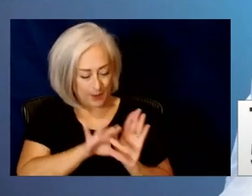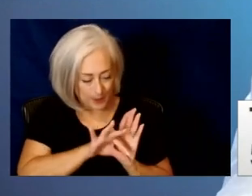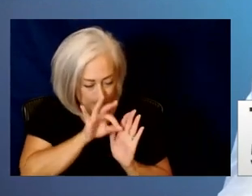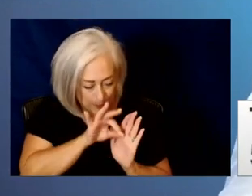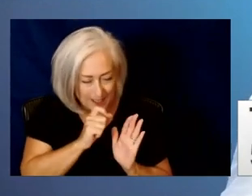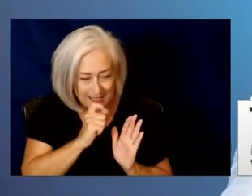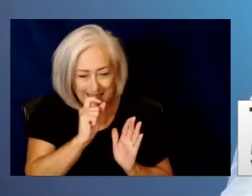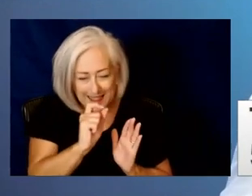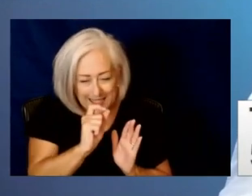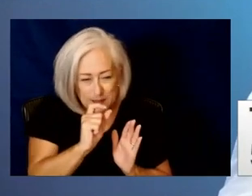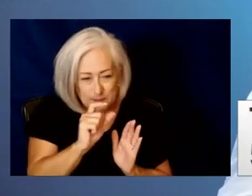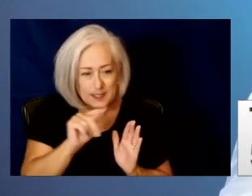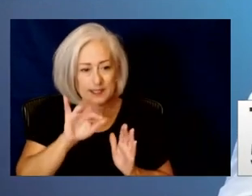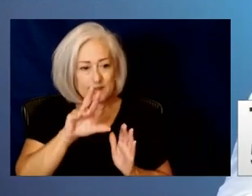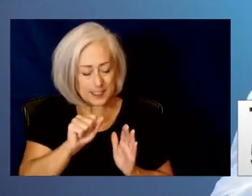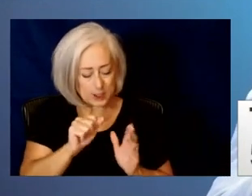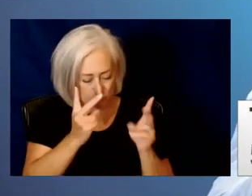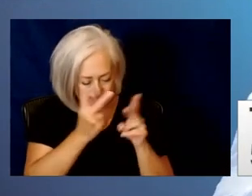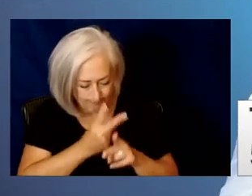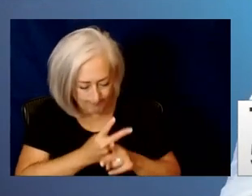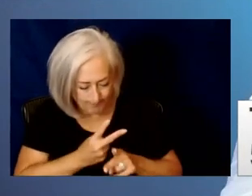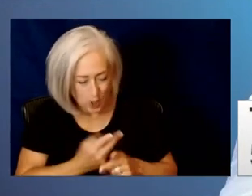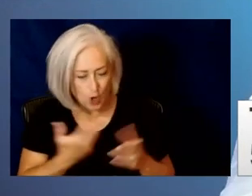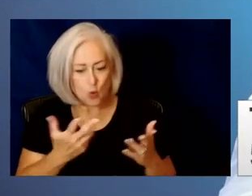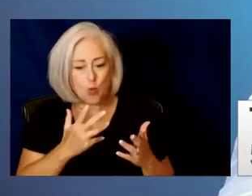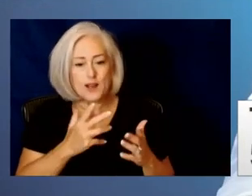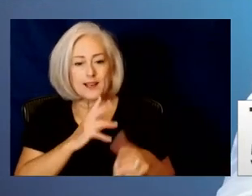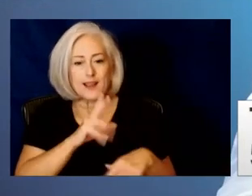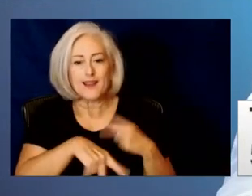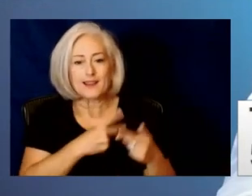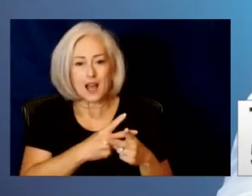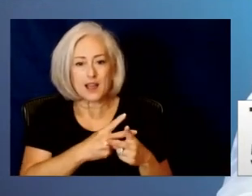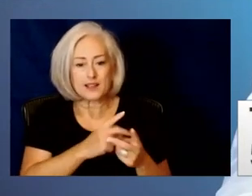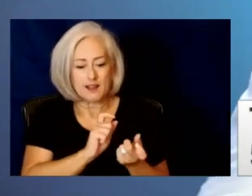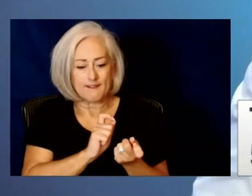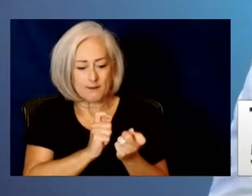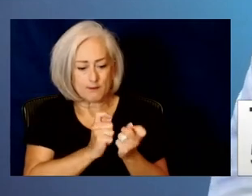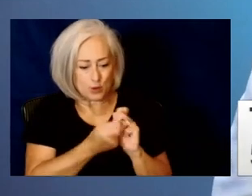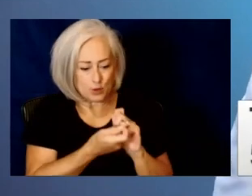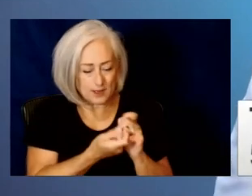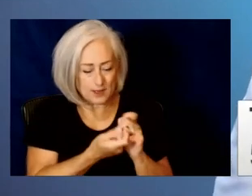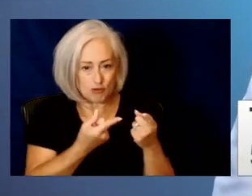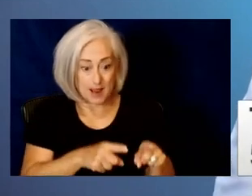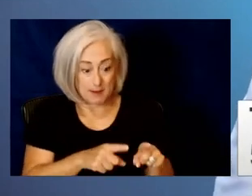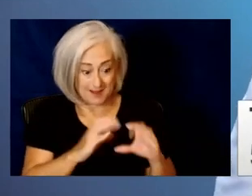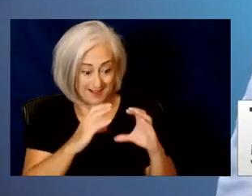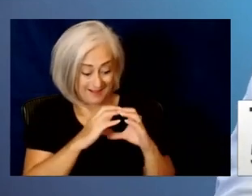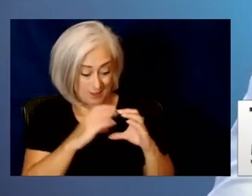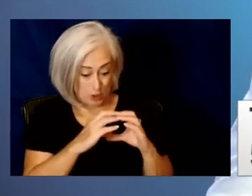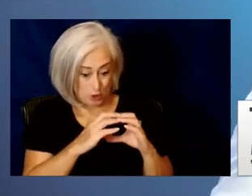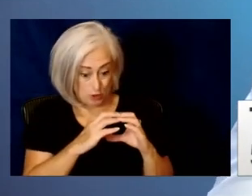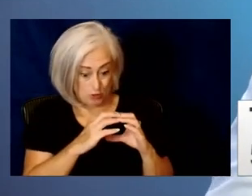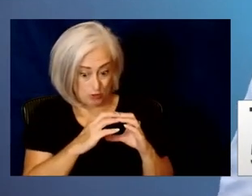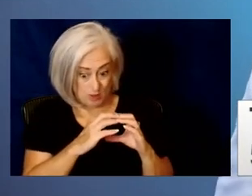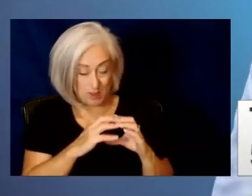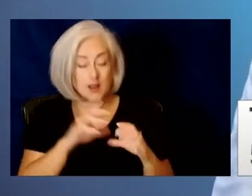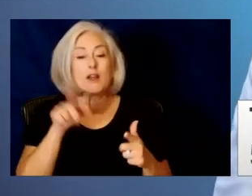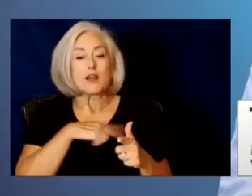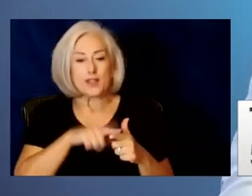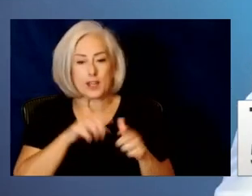mutation is inside that tissue, then you can actually target that lung cancer itself with specific therapy. So there